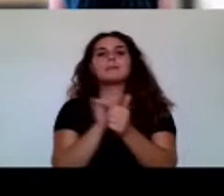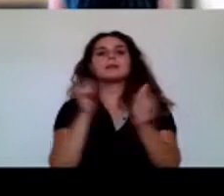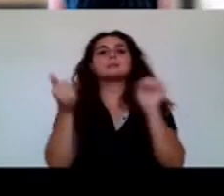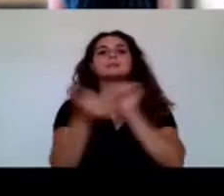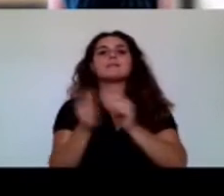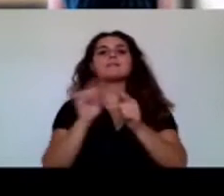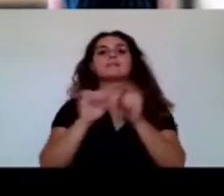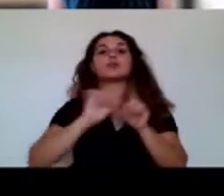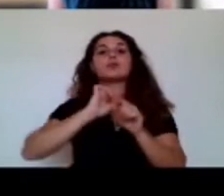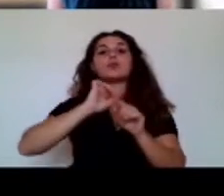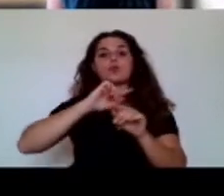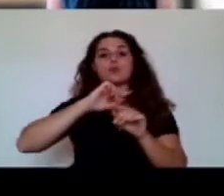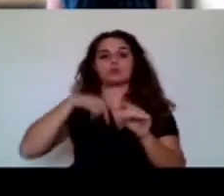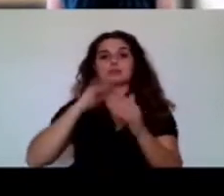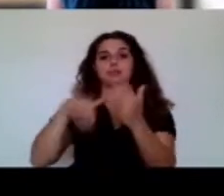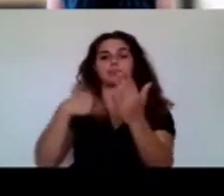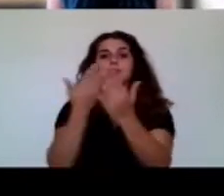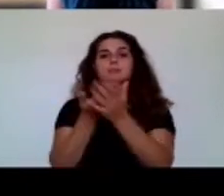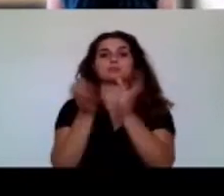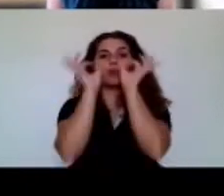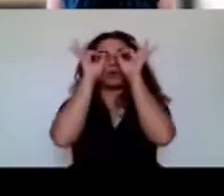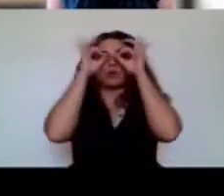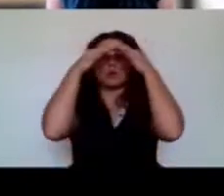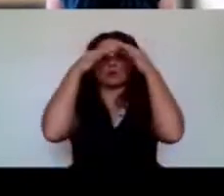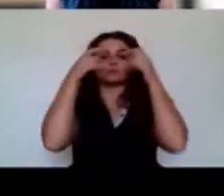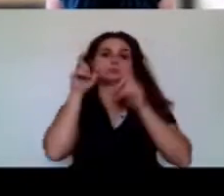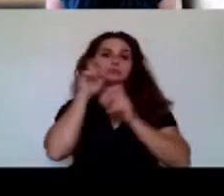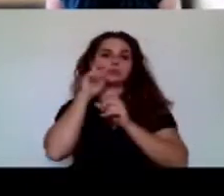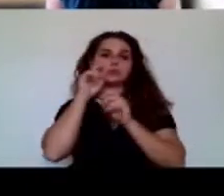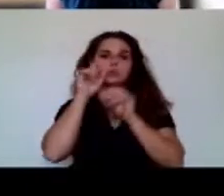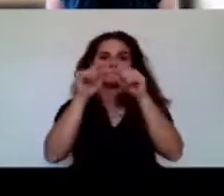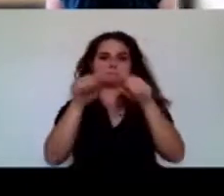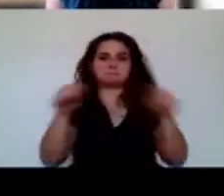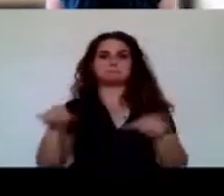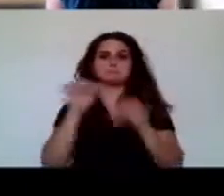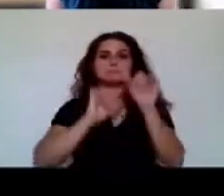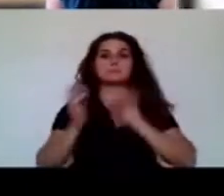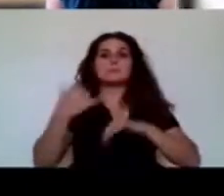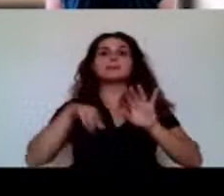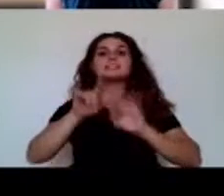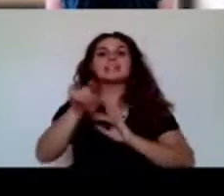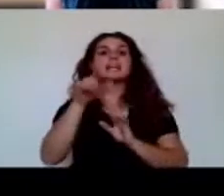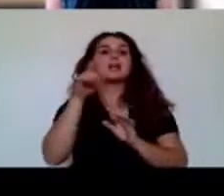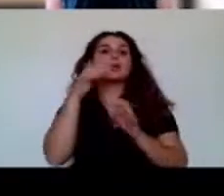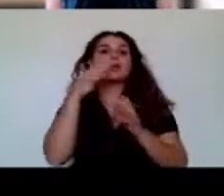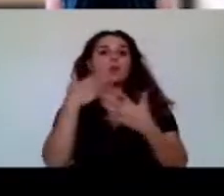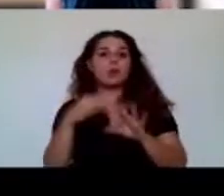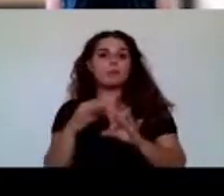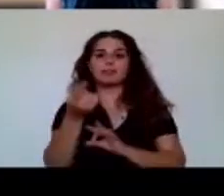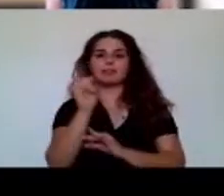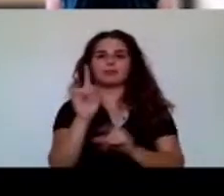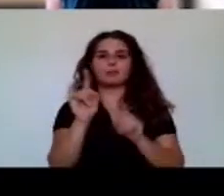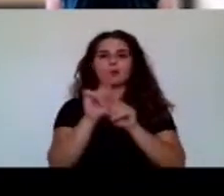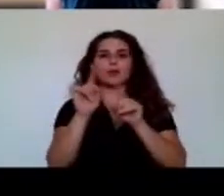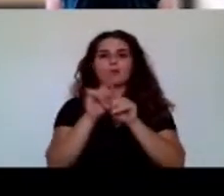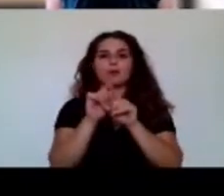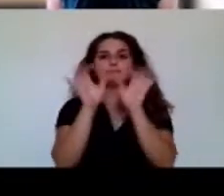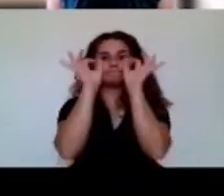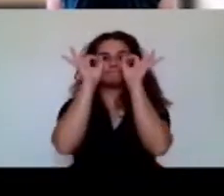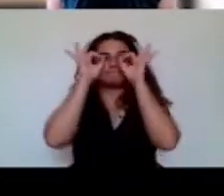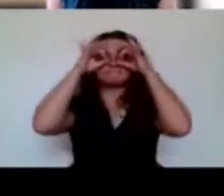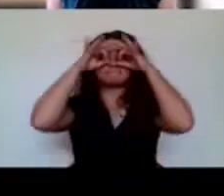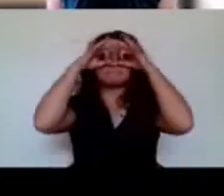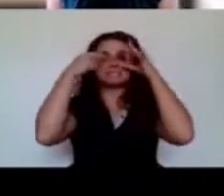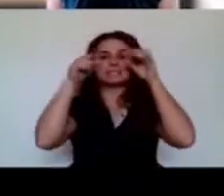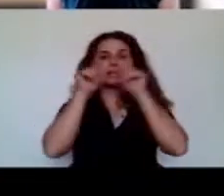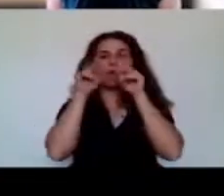we give Bruno a pair of lab safety goggles, but these aren't normal safety goggles. They actually have lenses on the front that